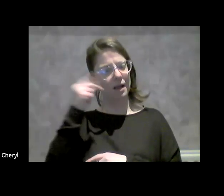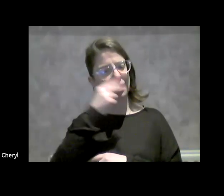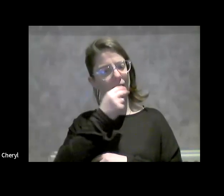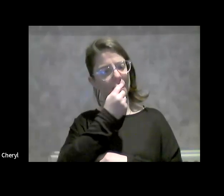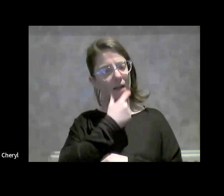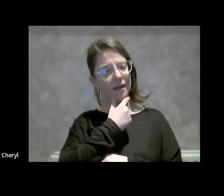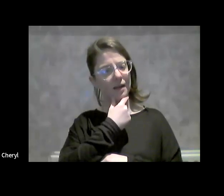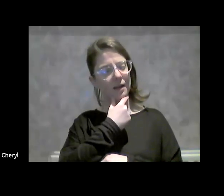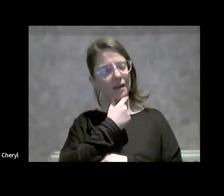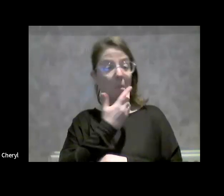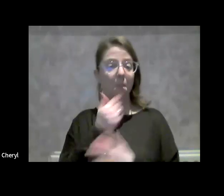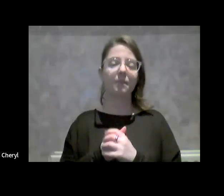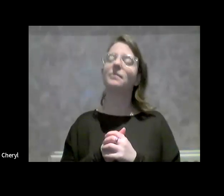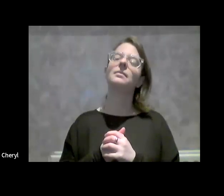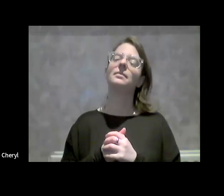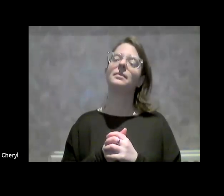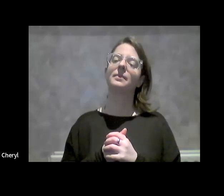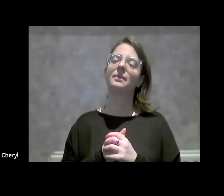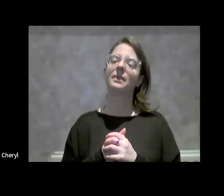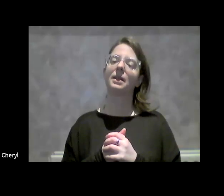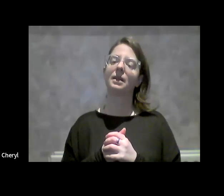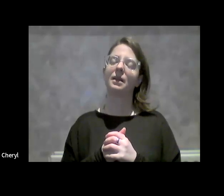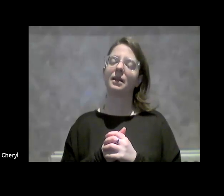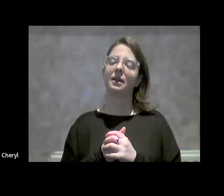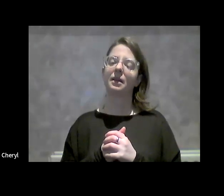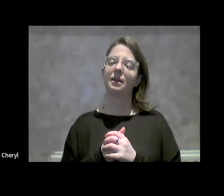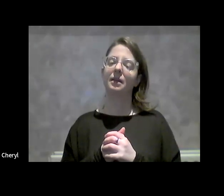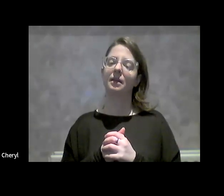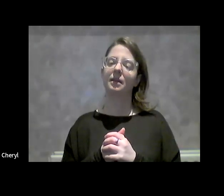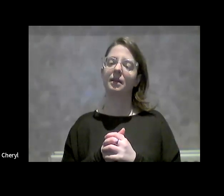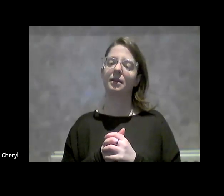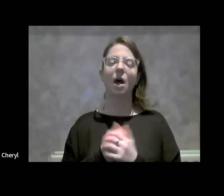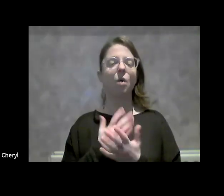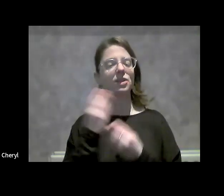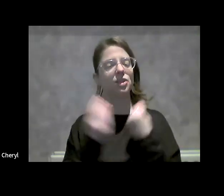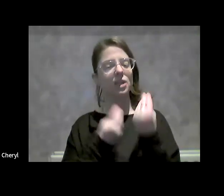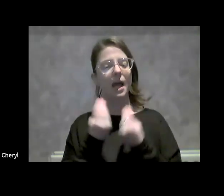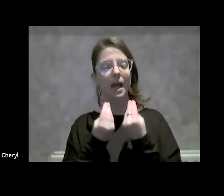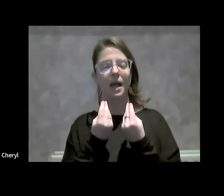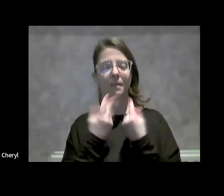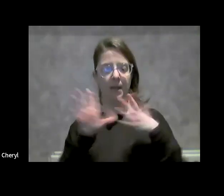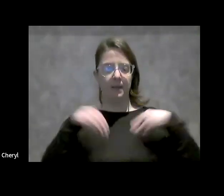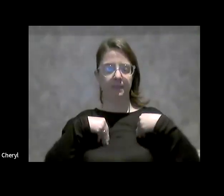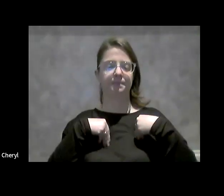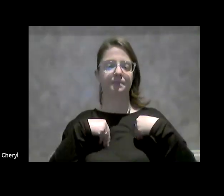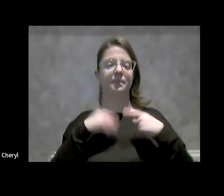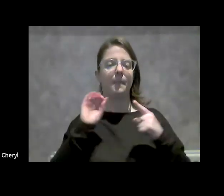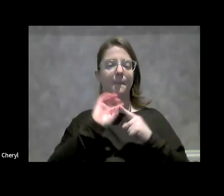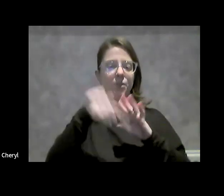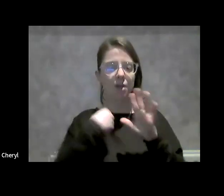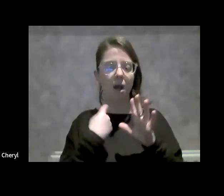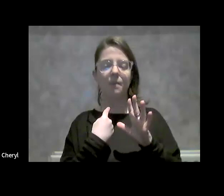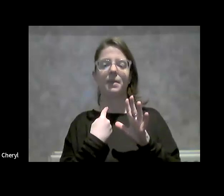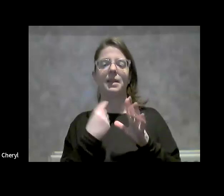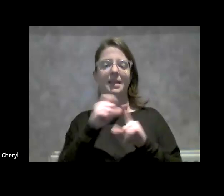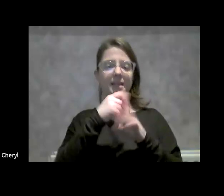wanted to share a little bit about my embodiment as a Punjabi disabled brown